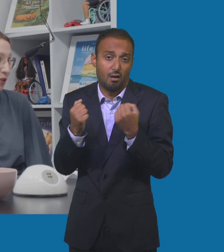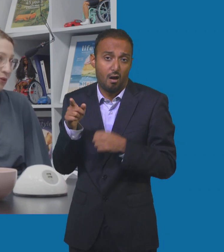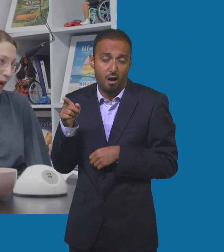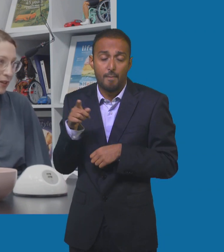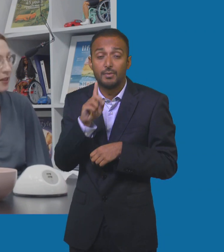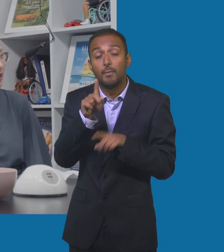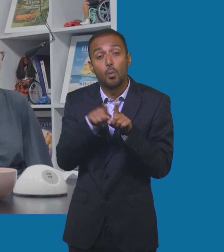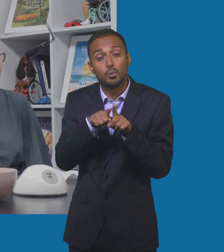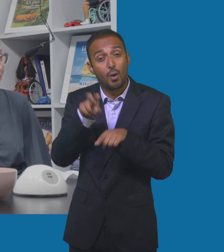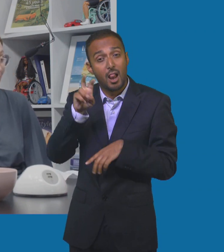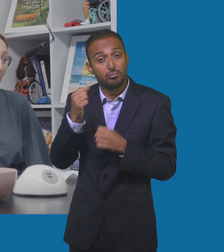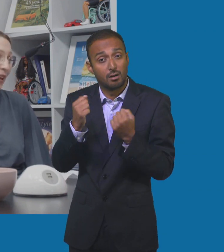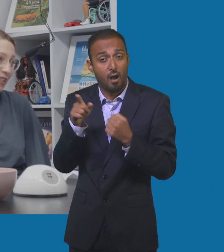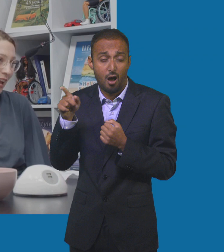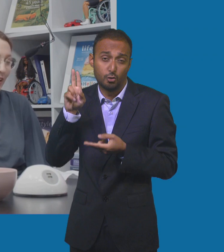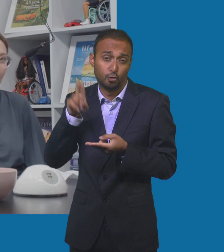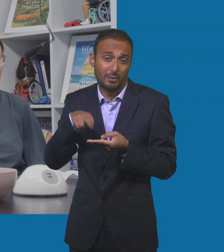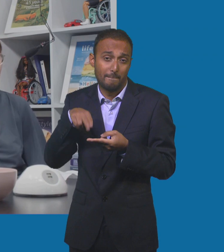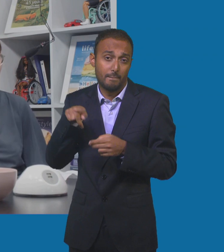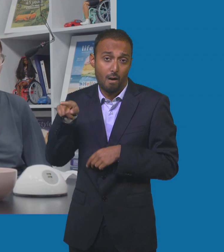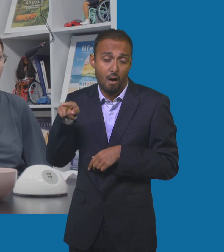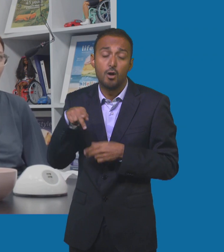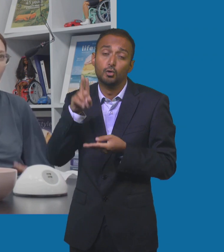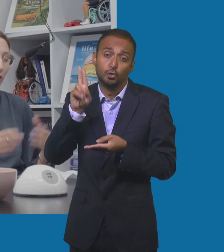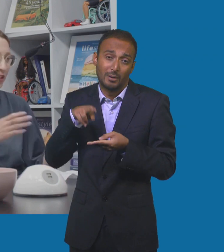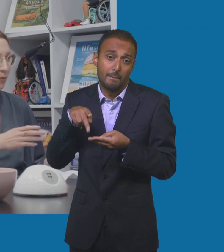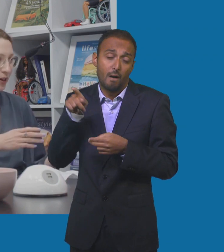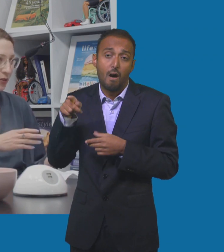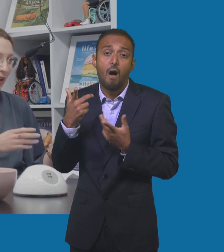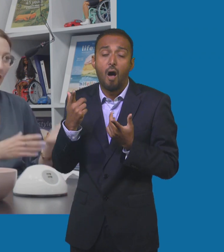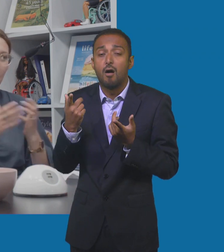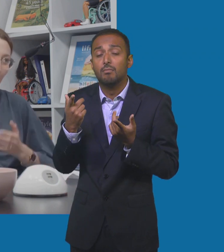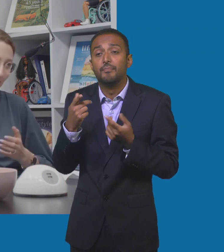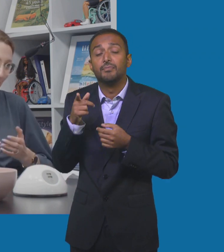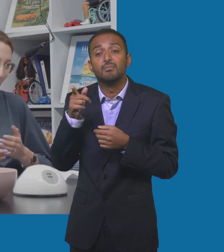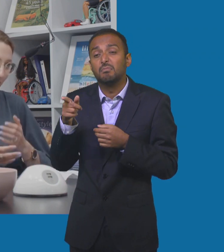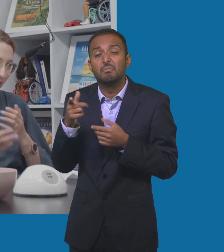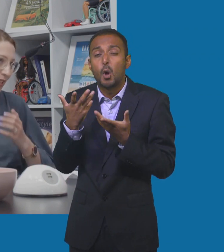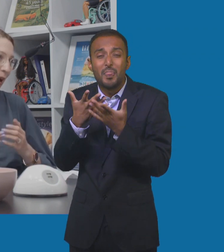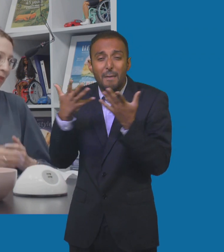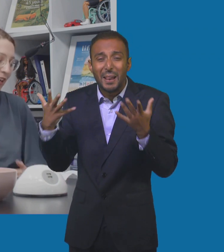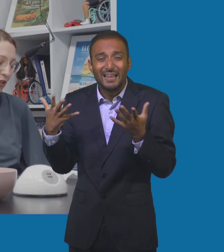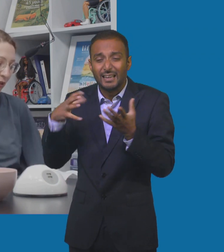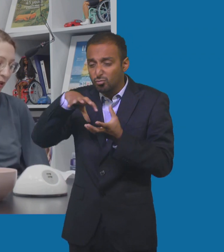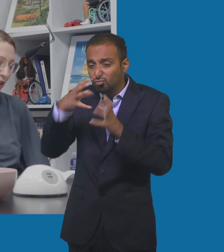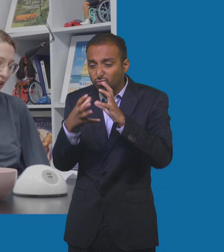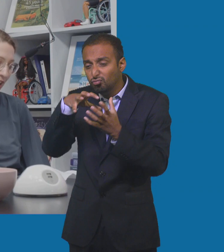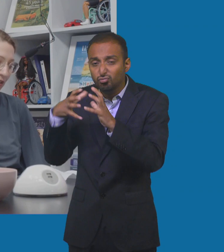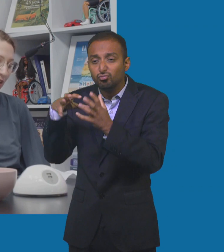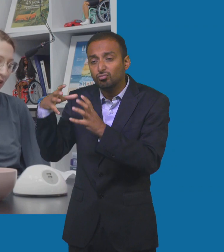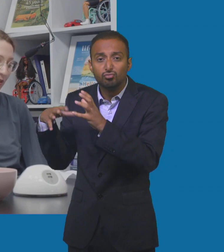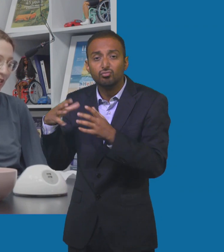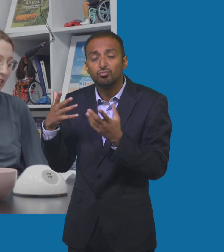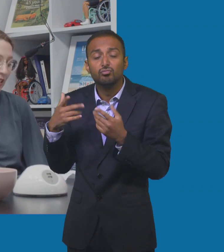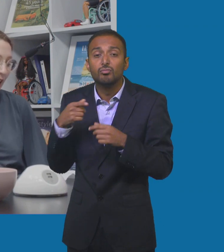also be cheaper to run and to maintain. They tend to have hundreds of parts rather than thousands of parts, like internal